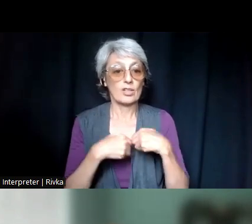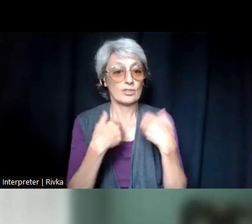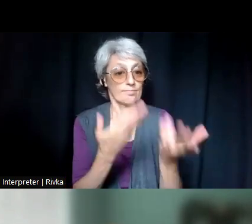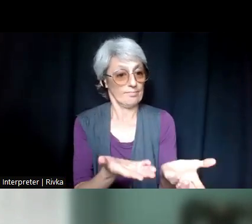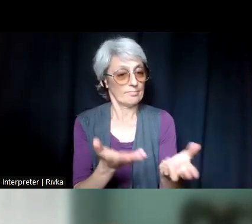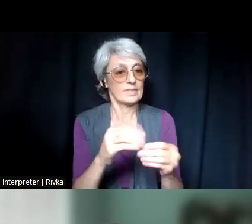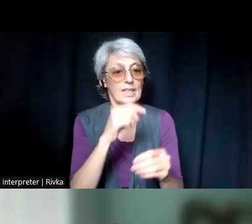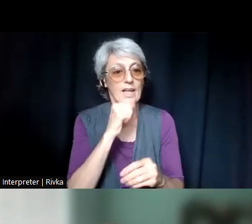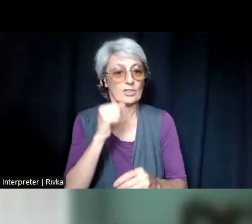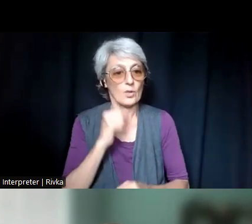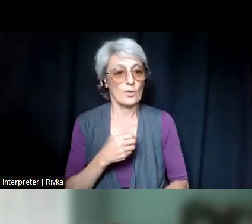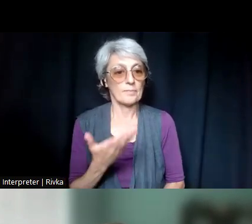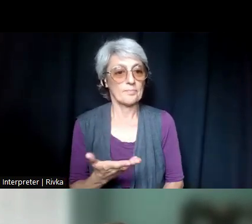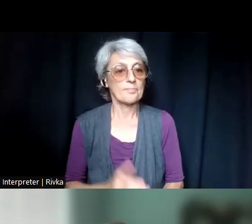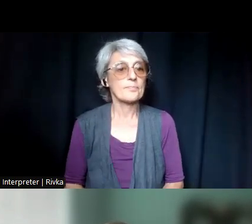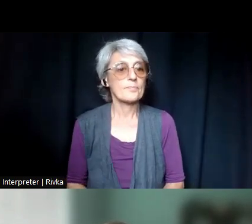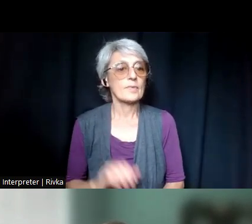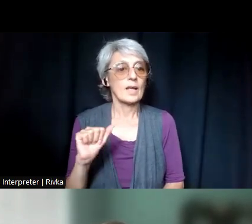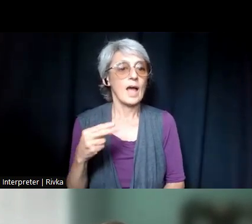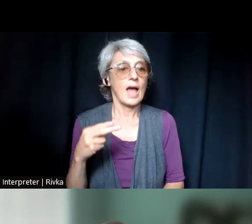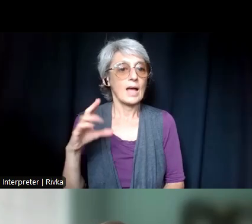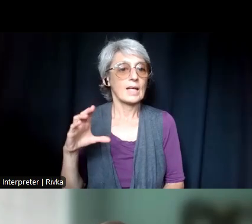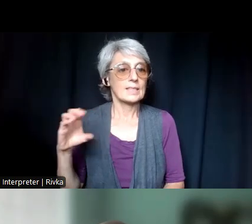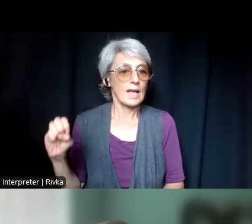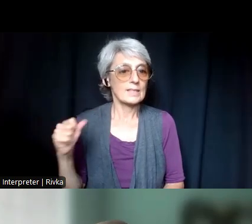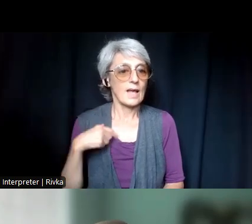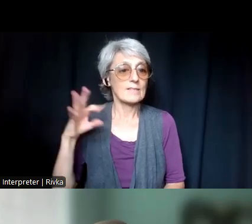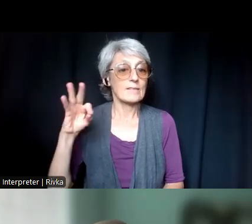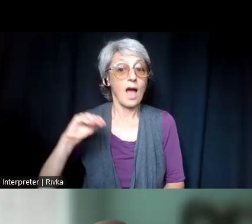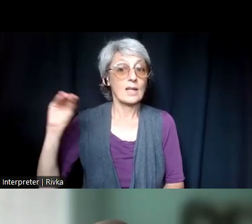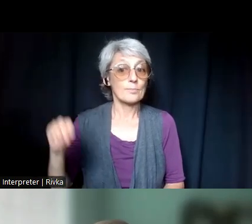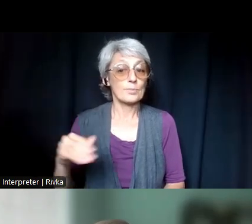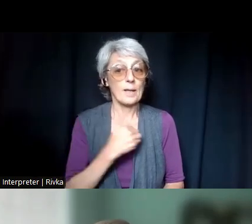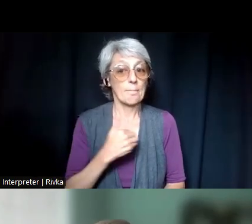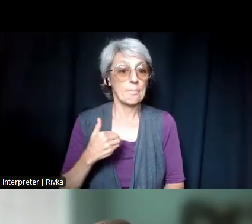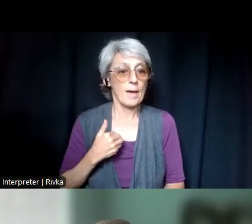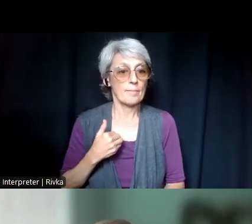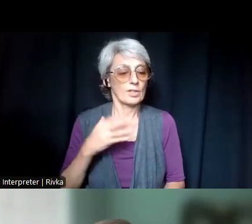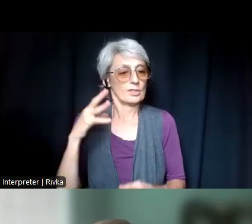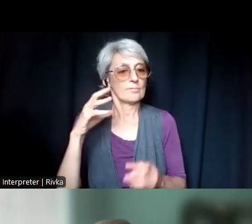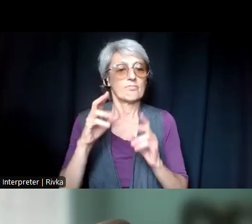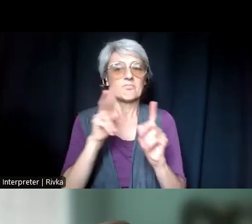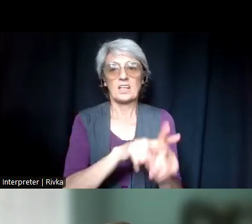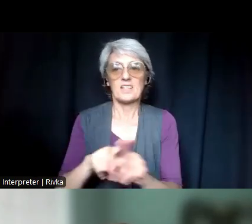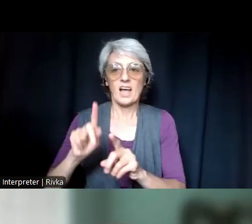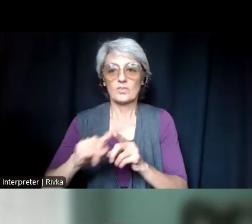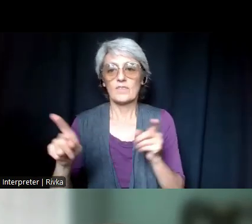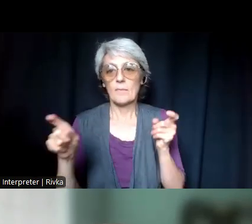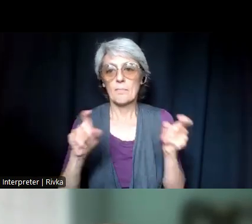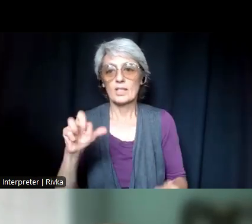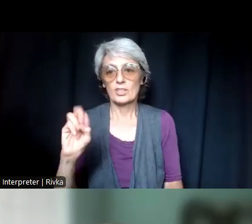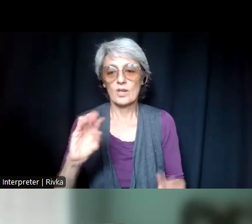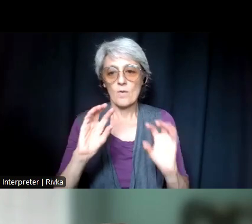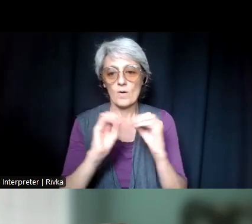Arizona, Access has 90% of its membership assigned to a managed care organization. As